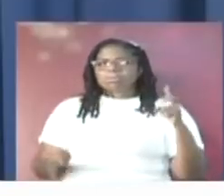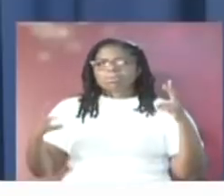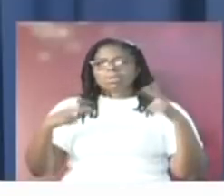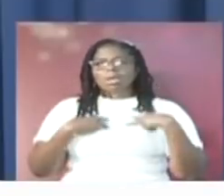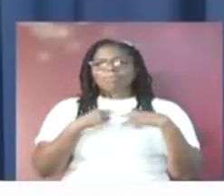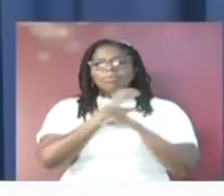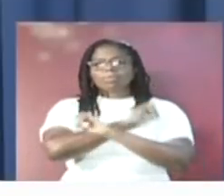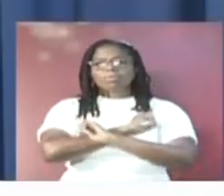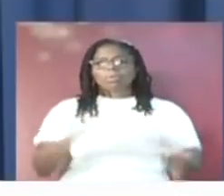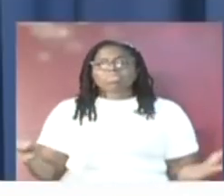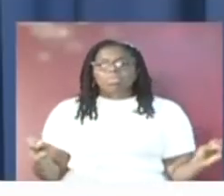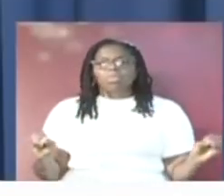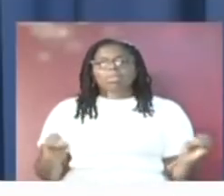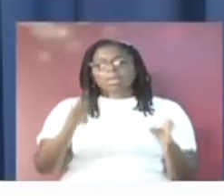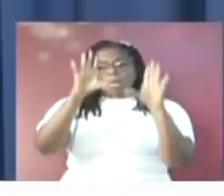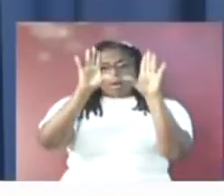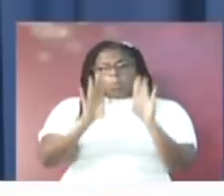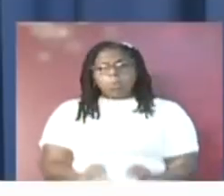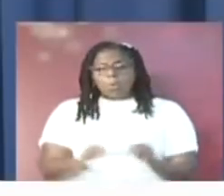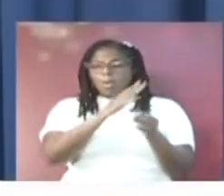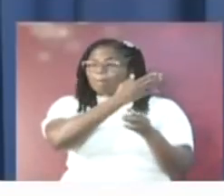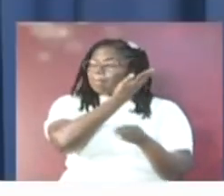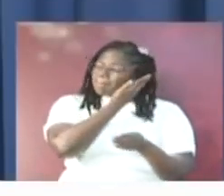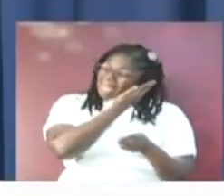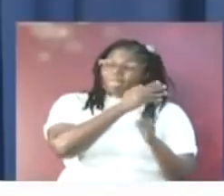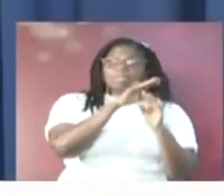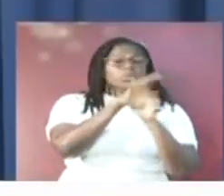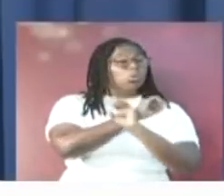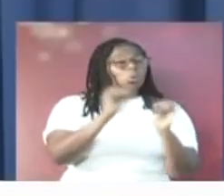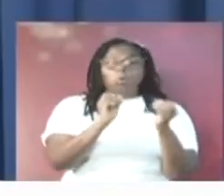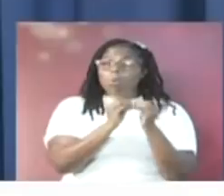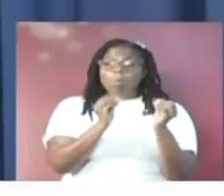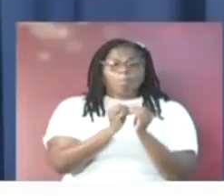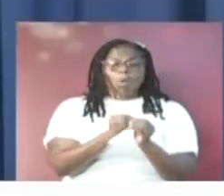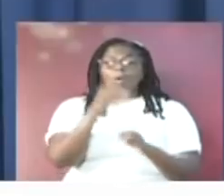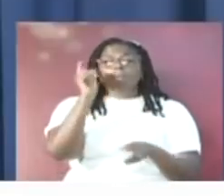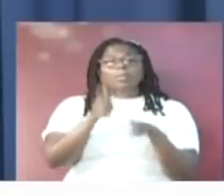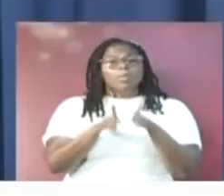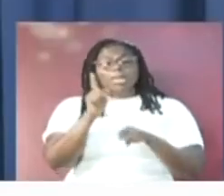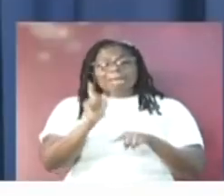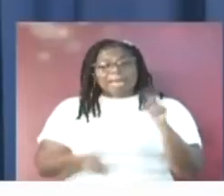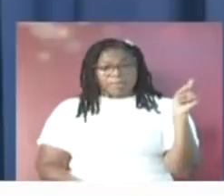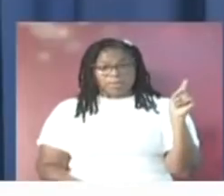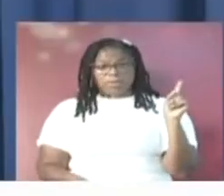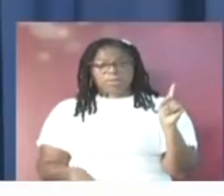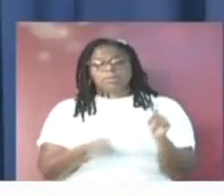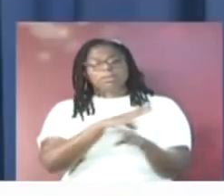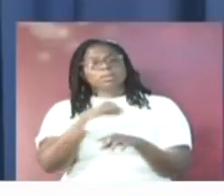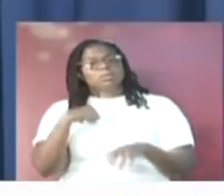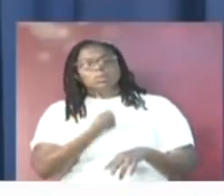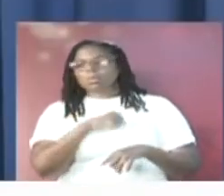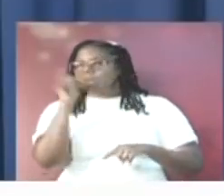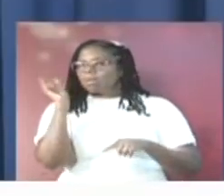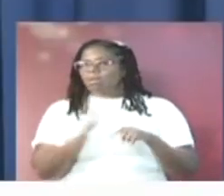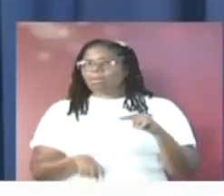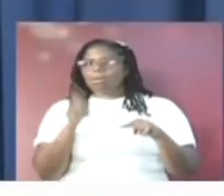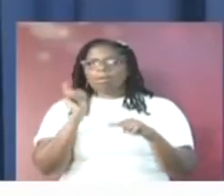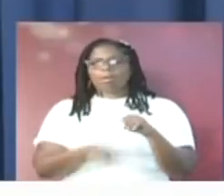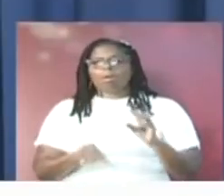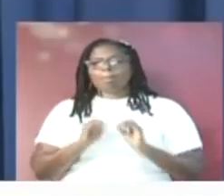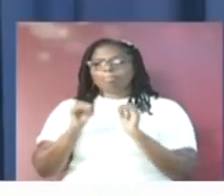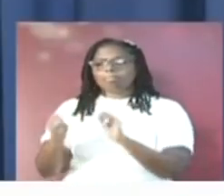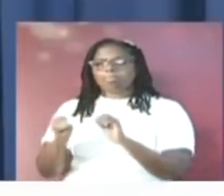the message. And we will not be housing anyone in the traditional hospital